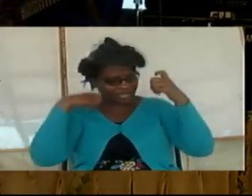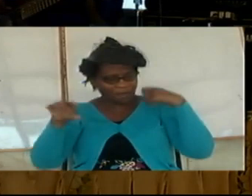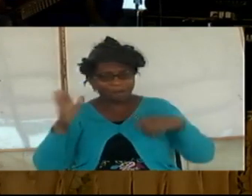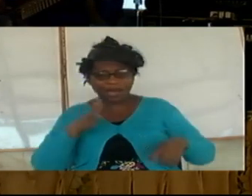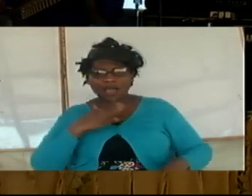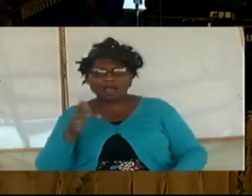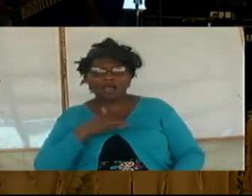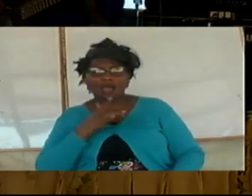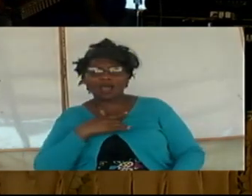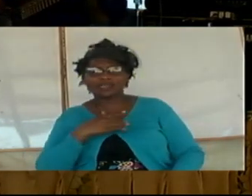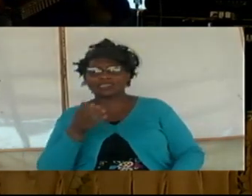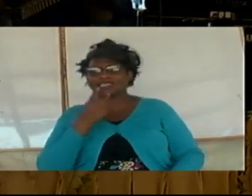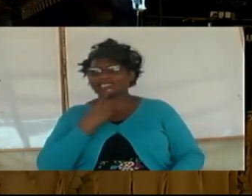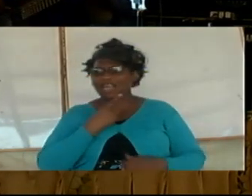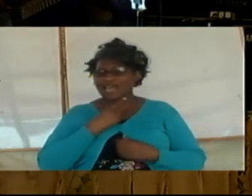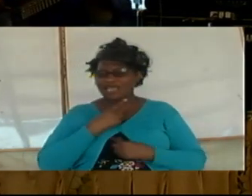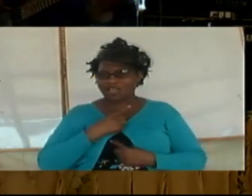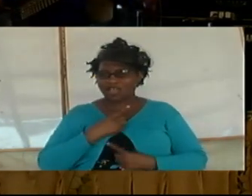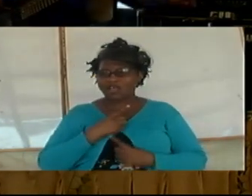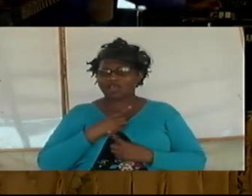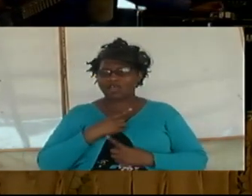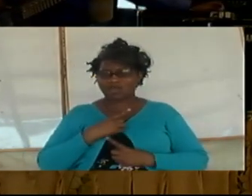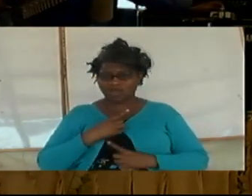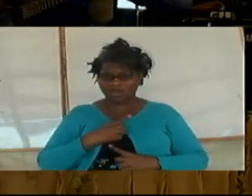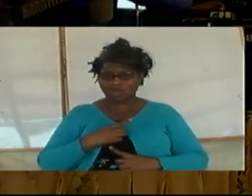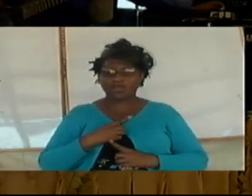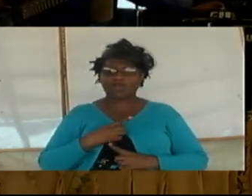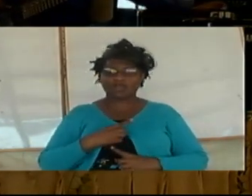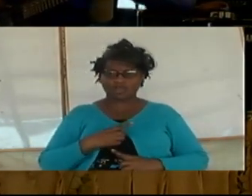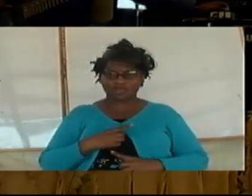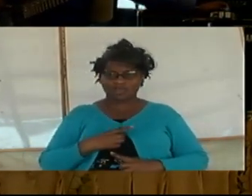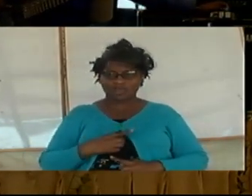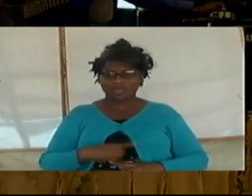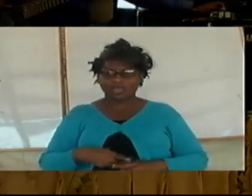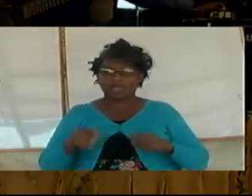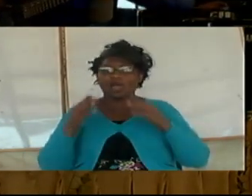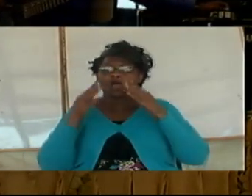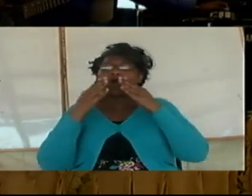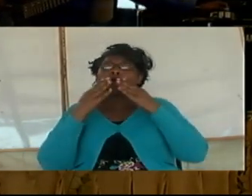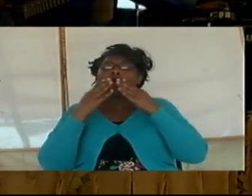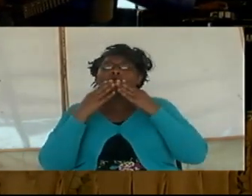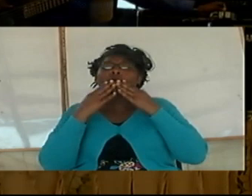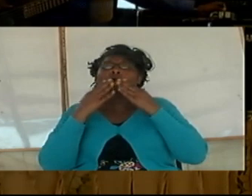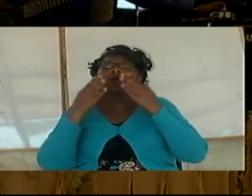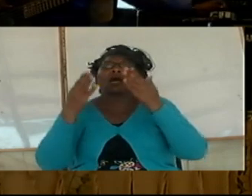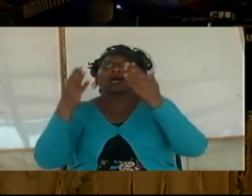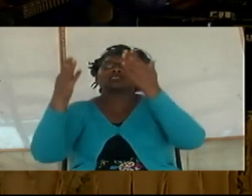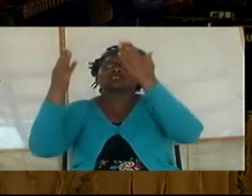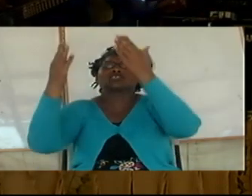Express my heart's desire. Yes, hallelujah.